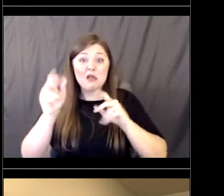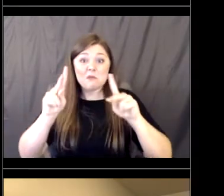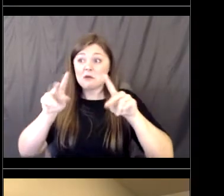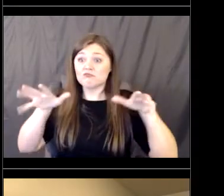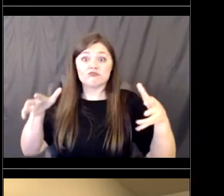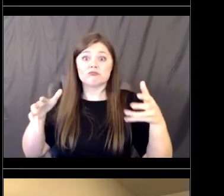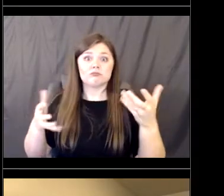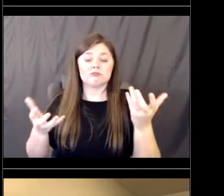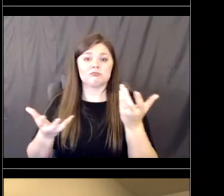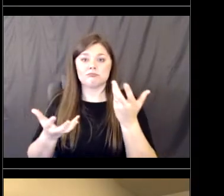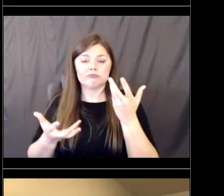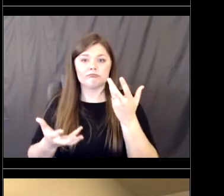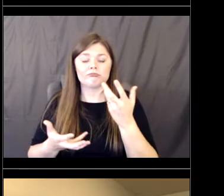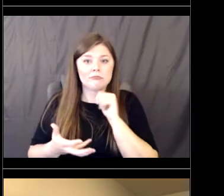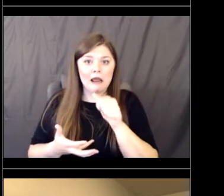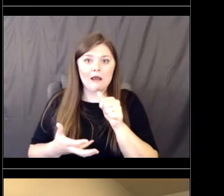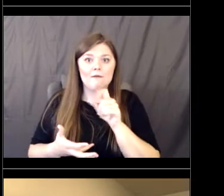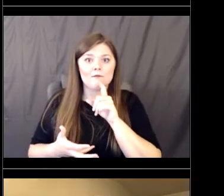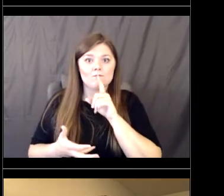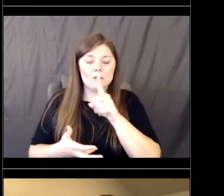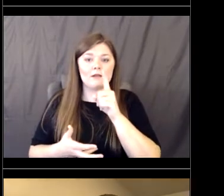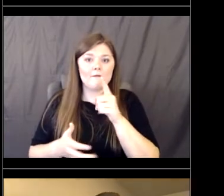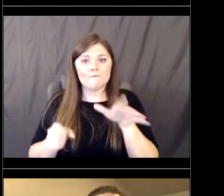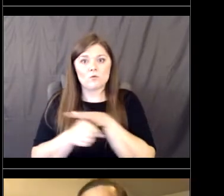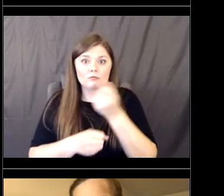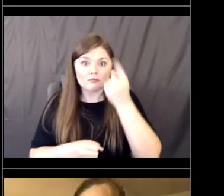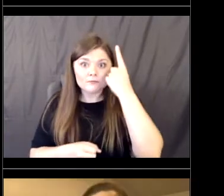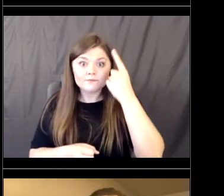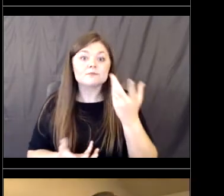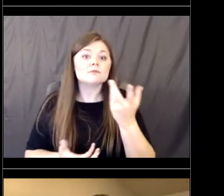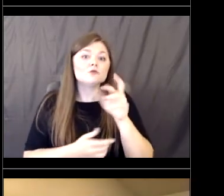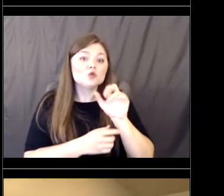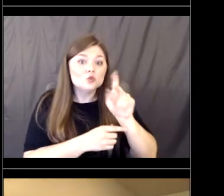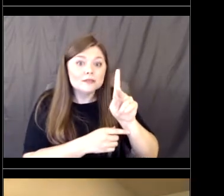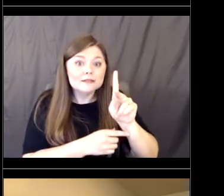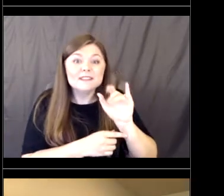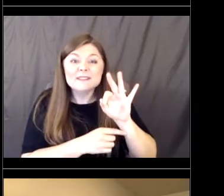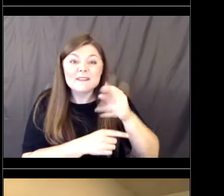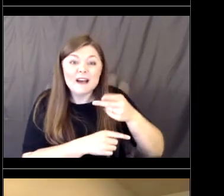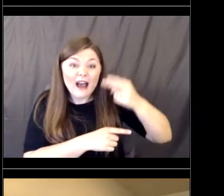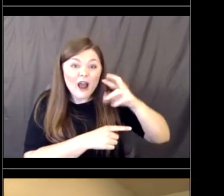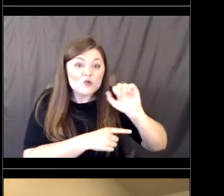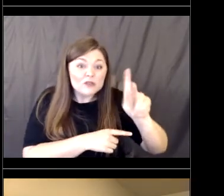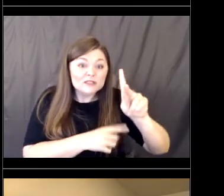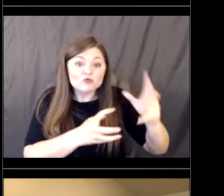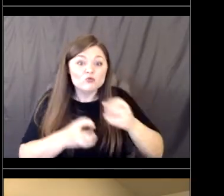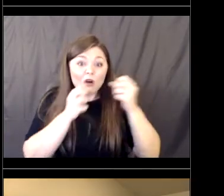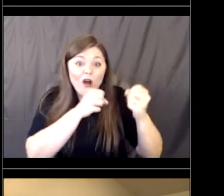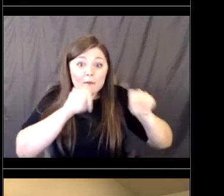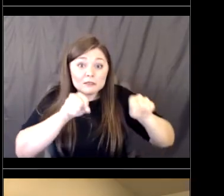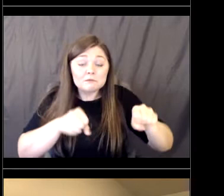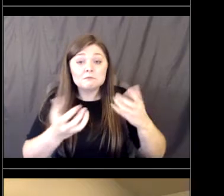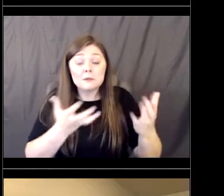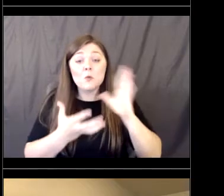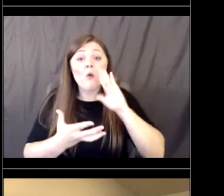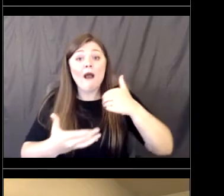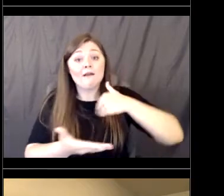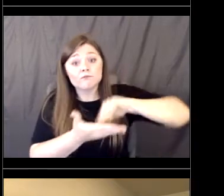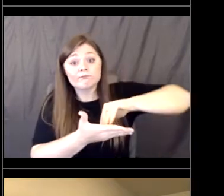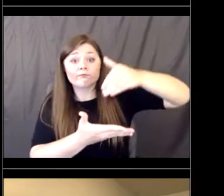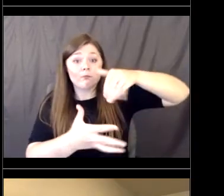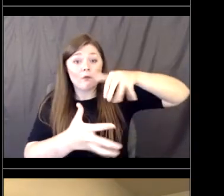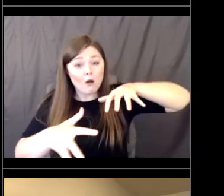categories, if it's a high risk or a moderate risk day where you have the possibility of strong and violent tornadoes, and sometimes even with enhanced risk, we see